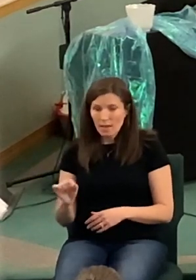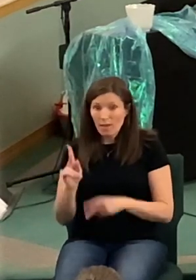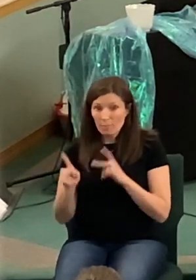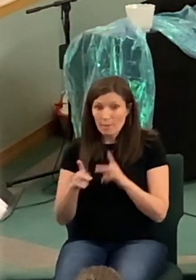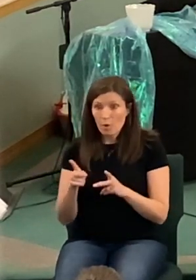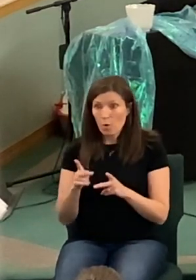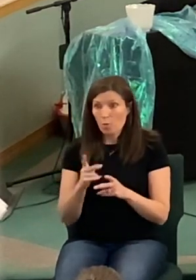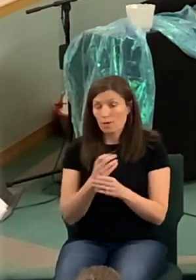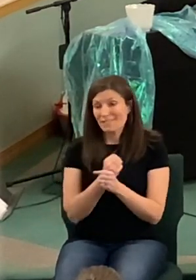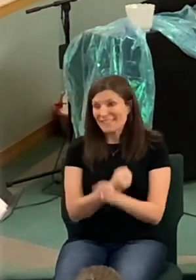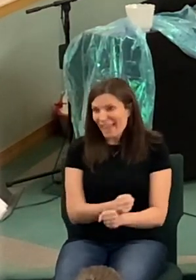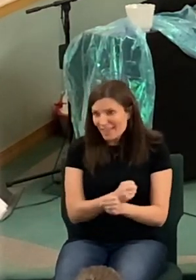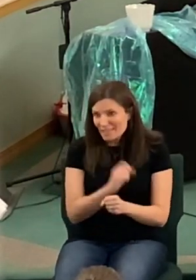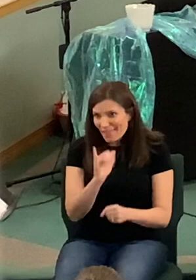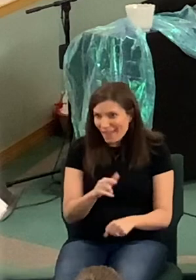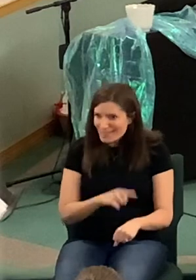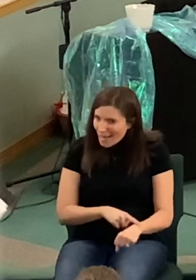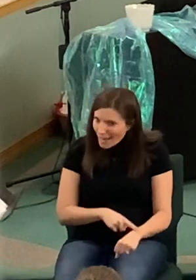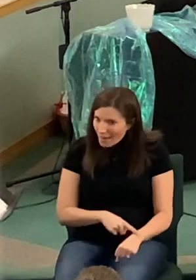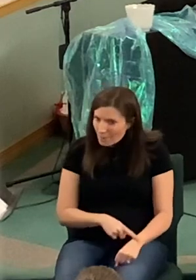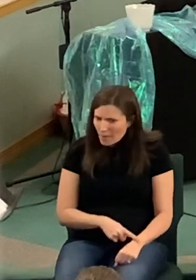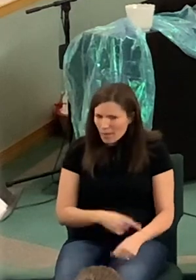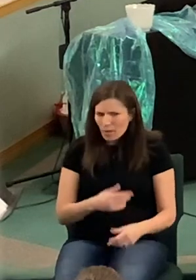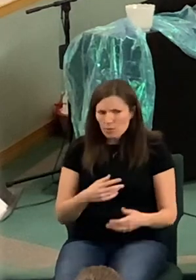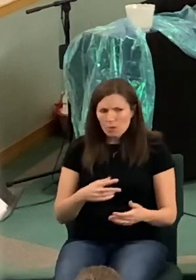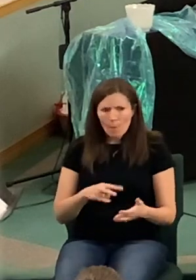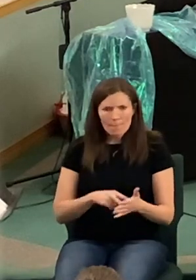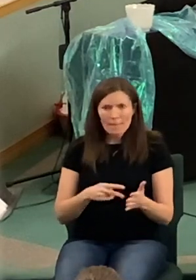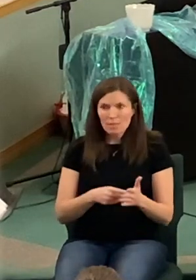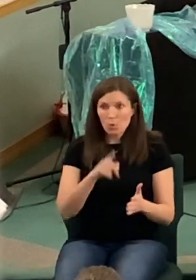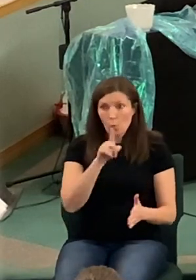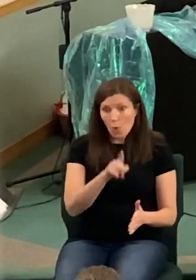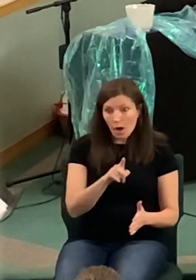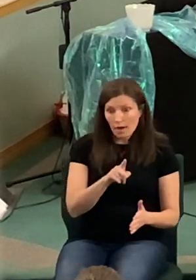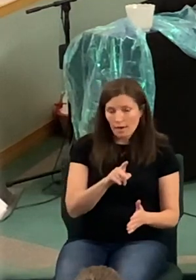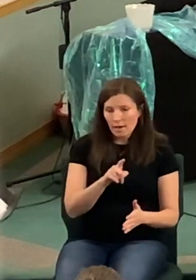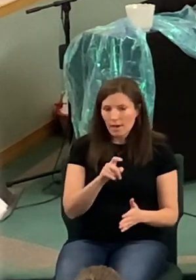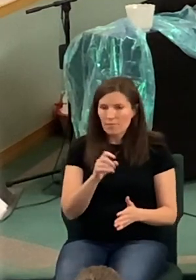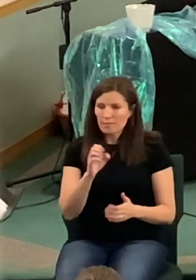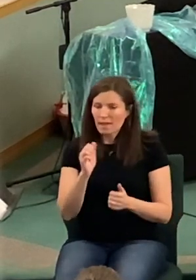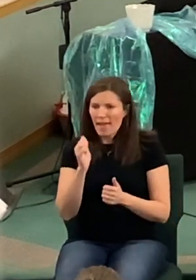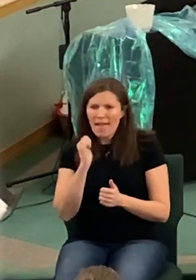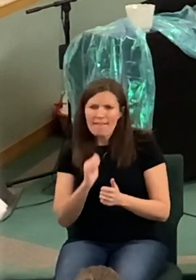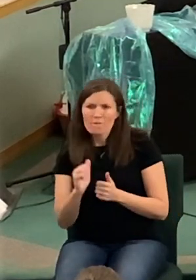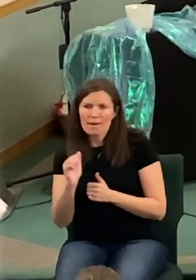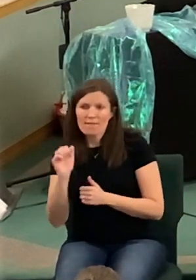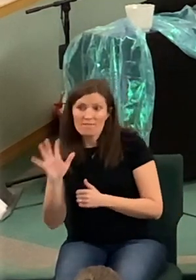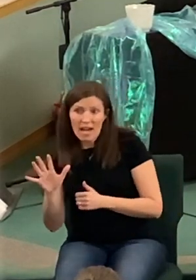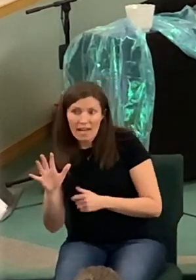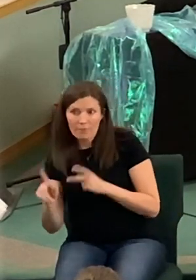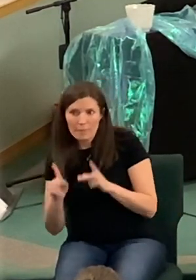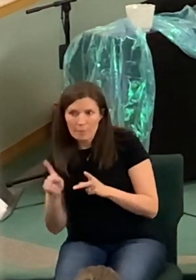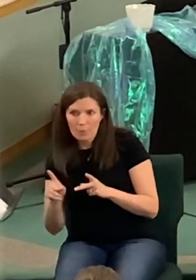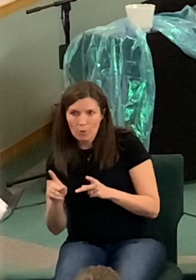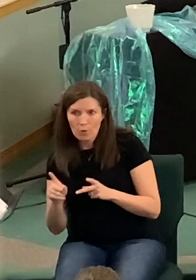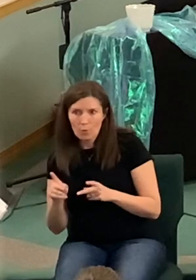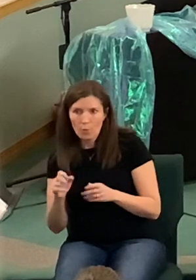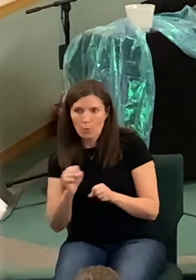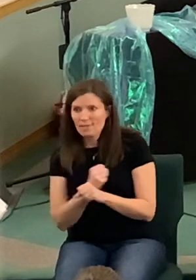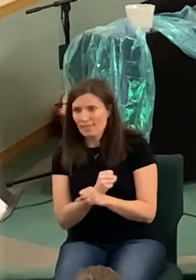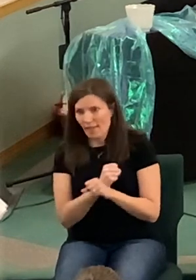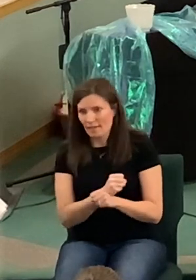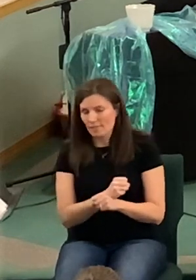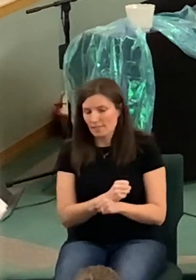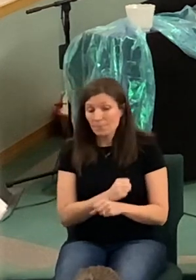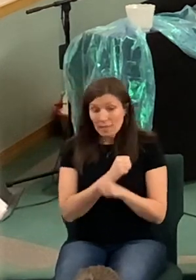slaves, which means about one out of every five or one out of every three people were slaves. Slaves most